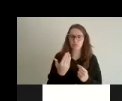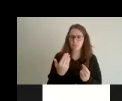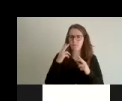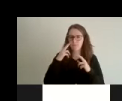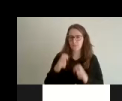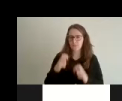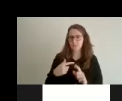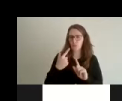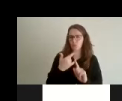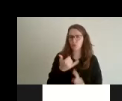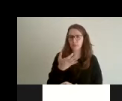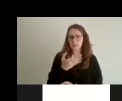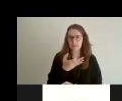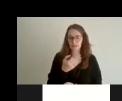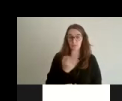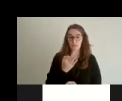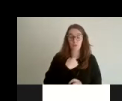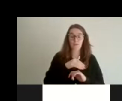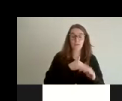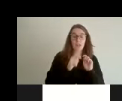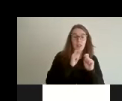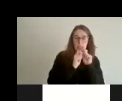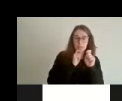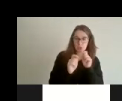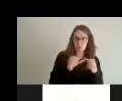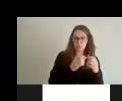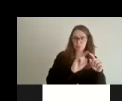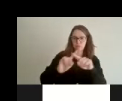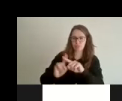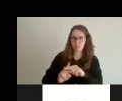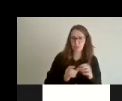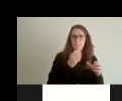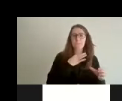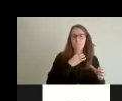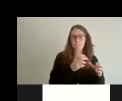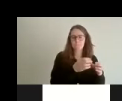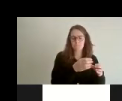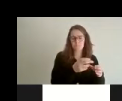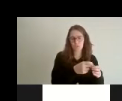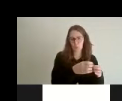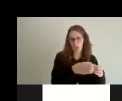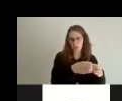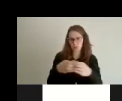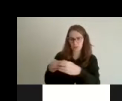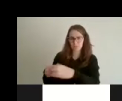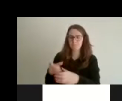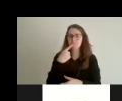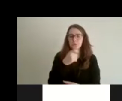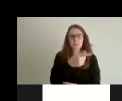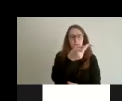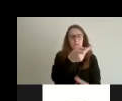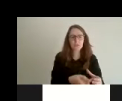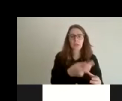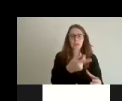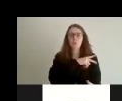they interview different minorities or different groups of people, the reason why they stay in the university might